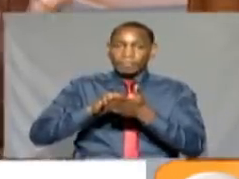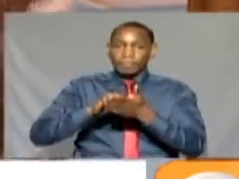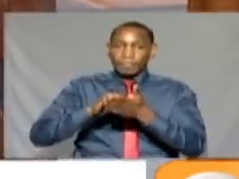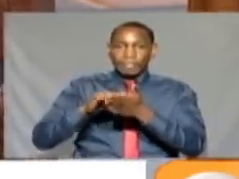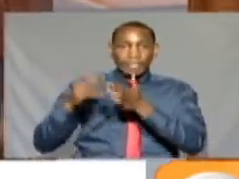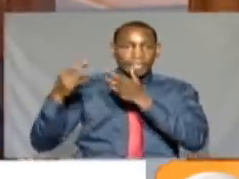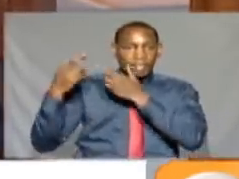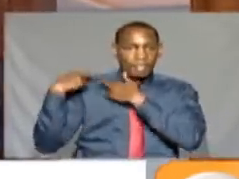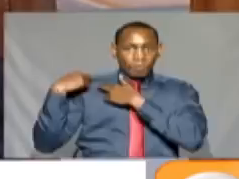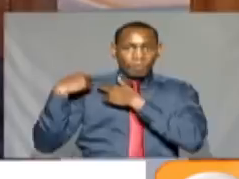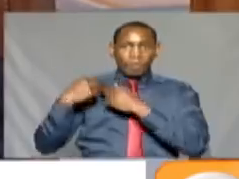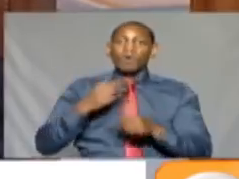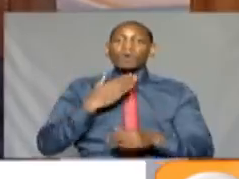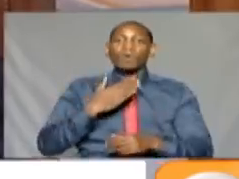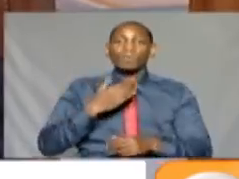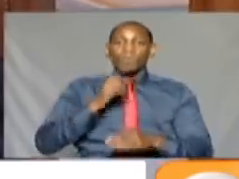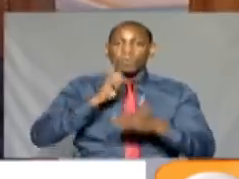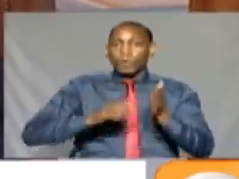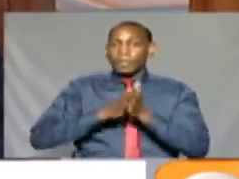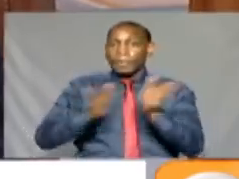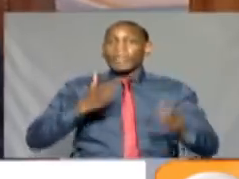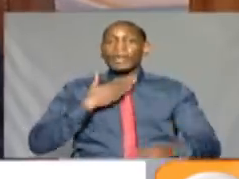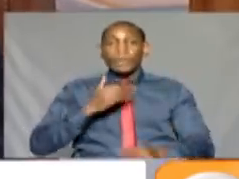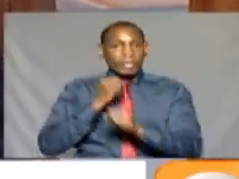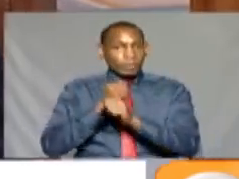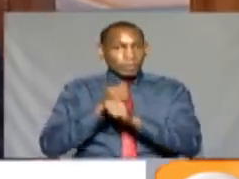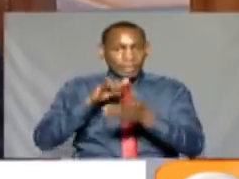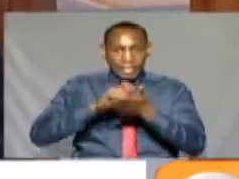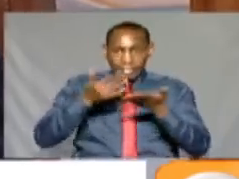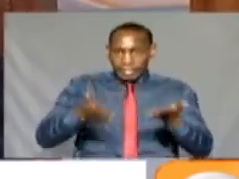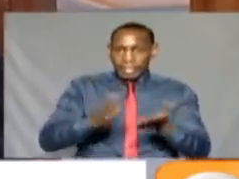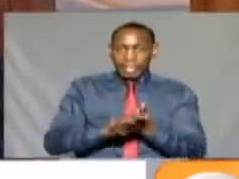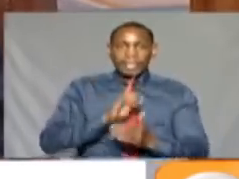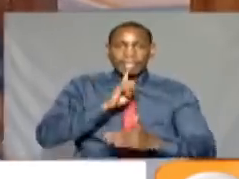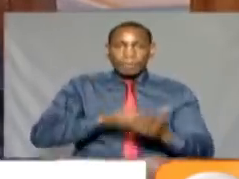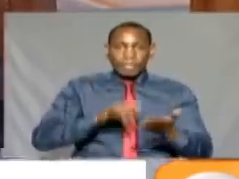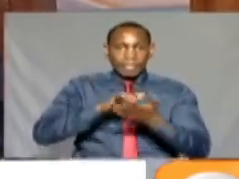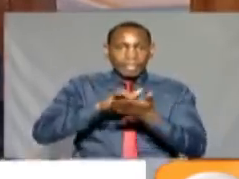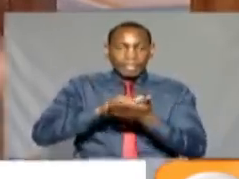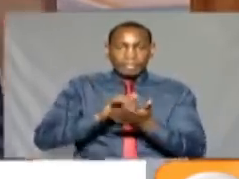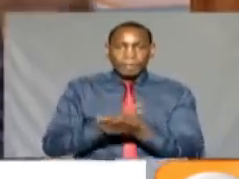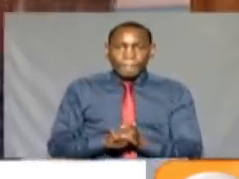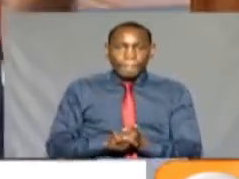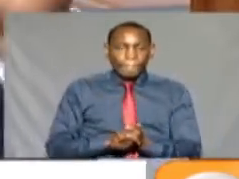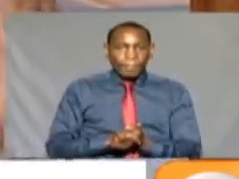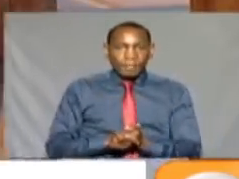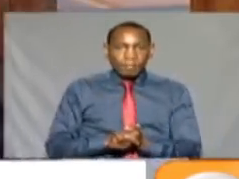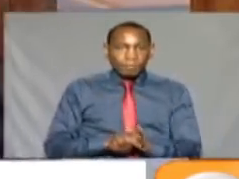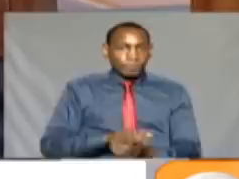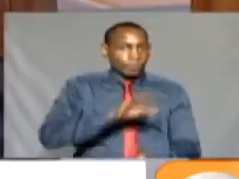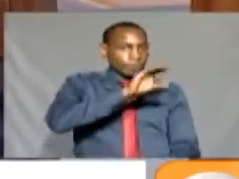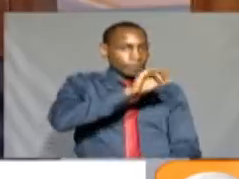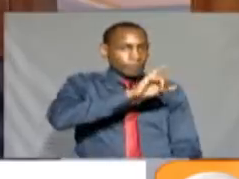do what the public demands of them to do. So it's not that we are here to shield and say, you know, the government...